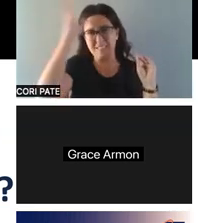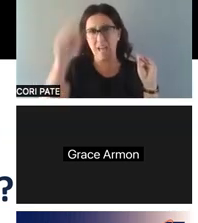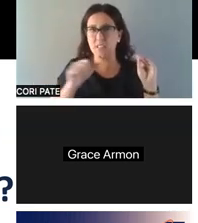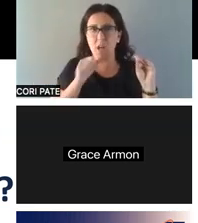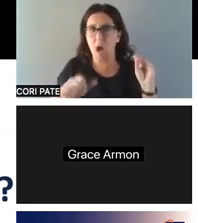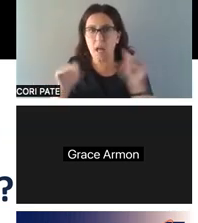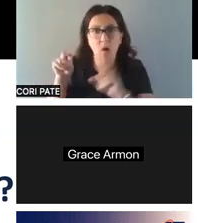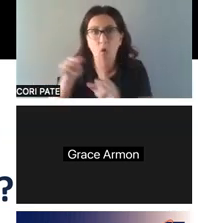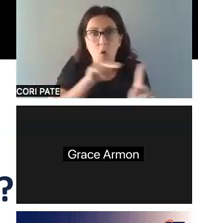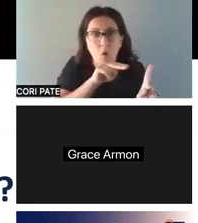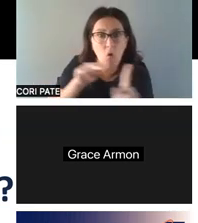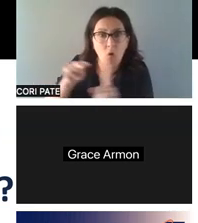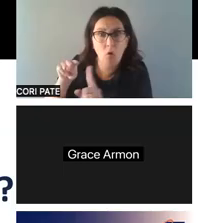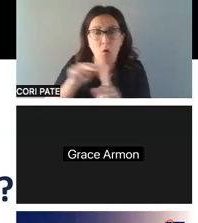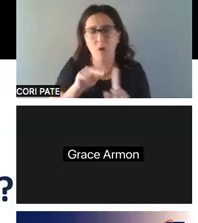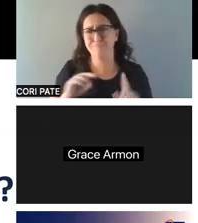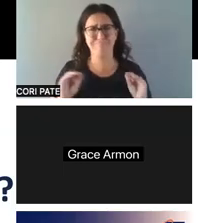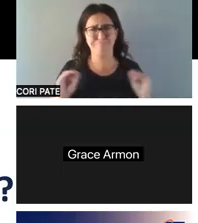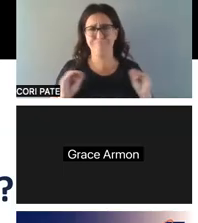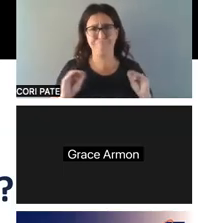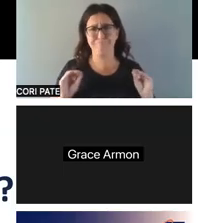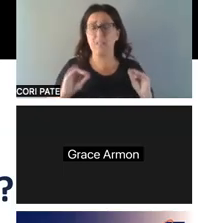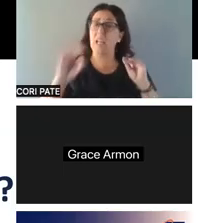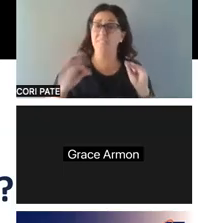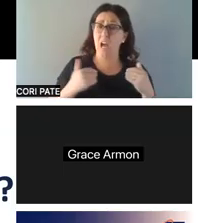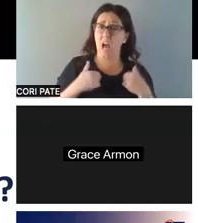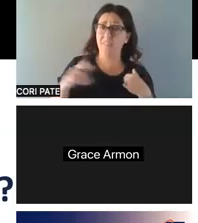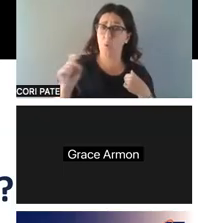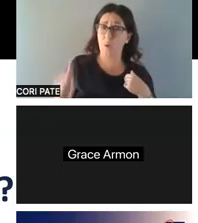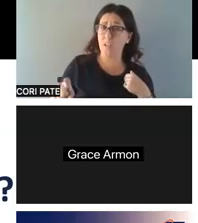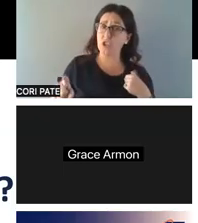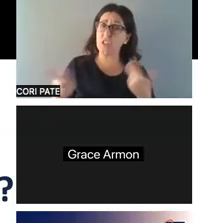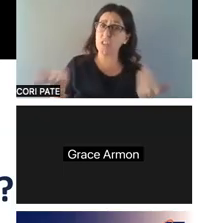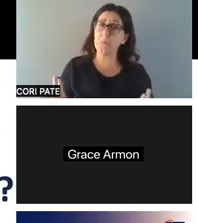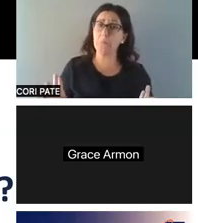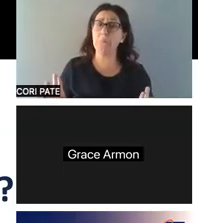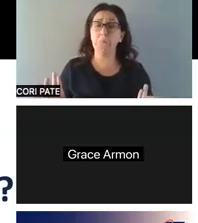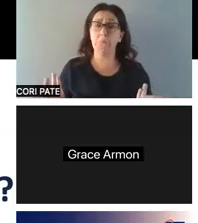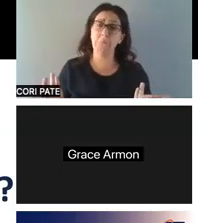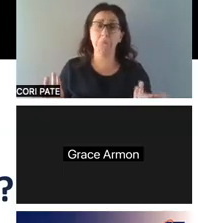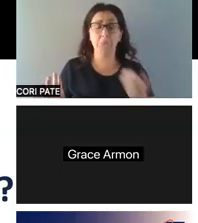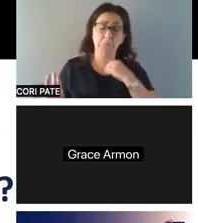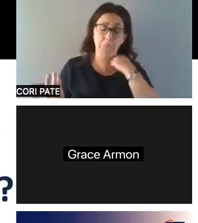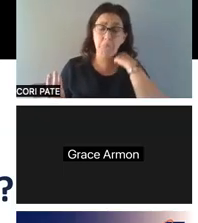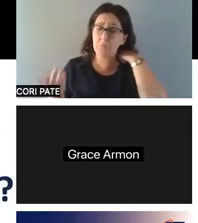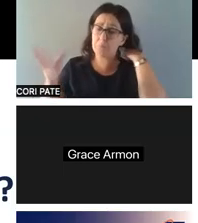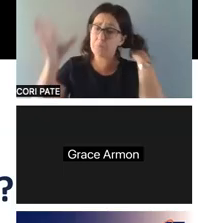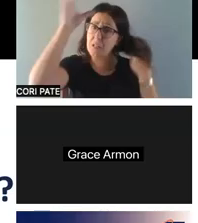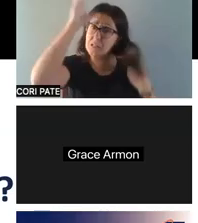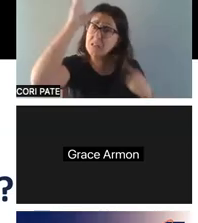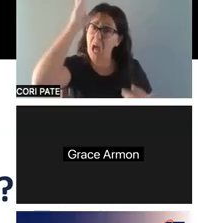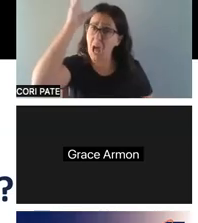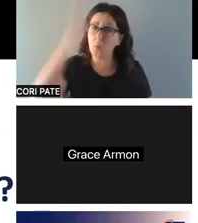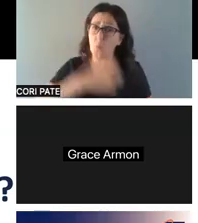all. Whenever I had questions and things like, for him, he would be more than